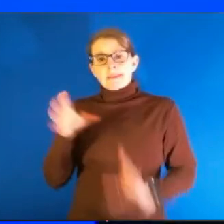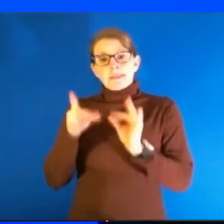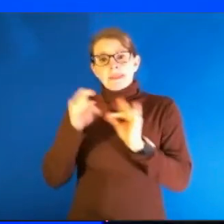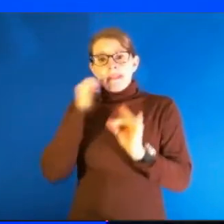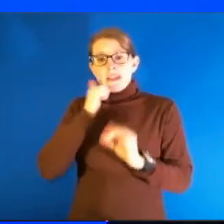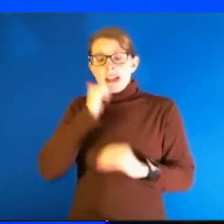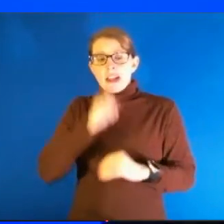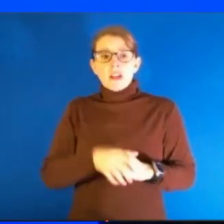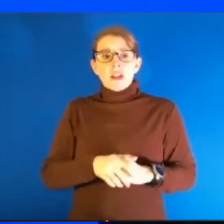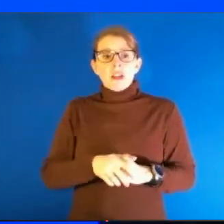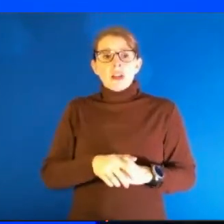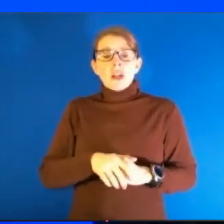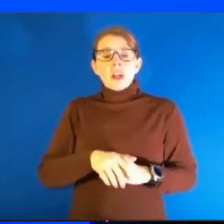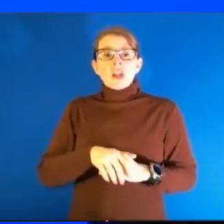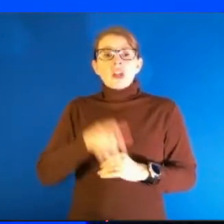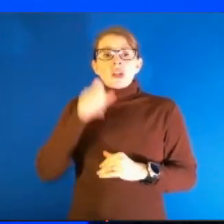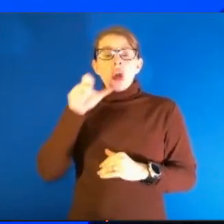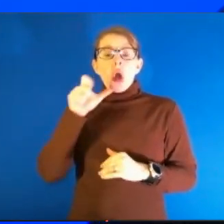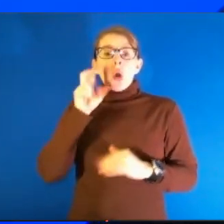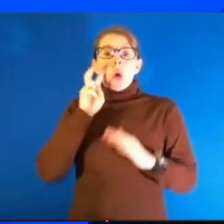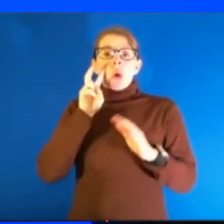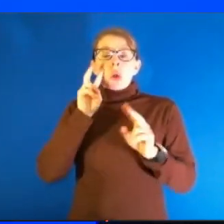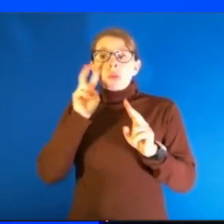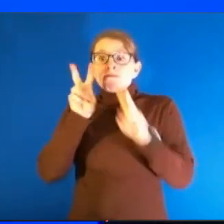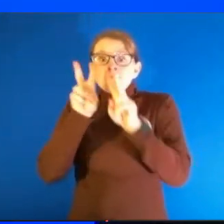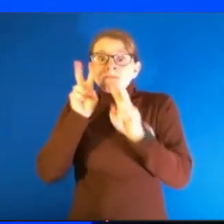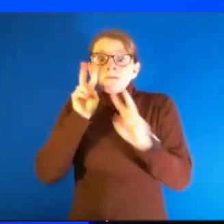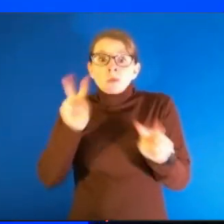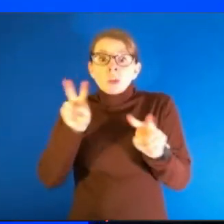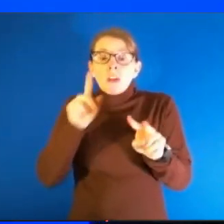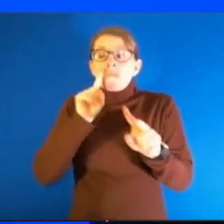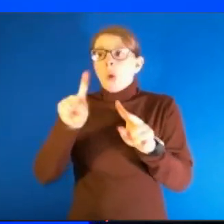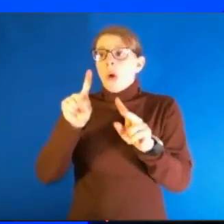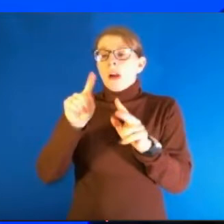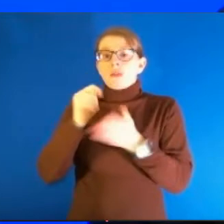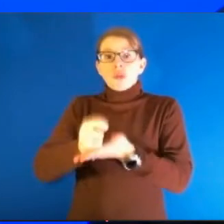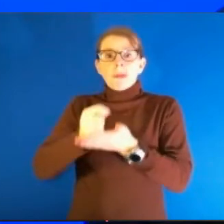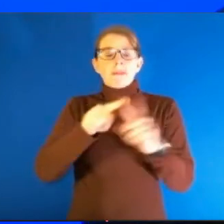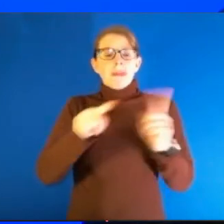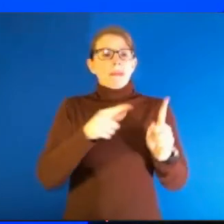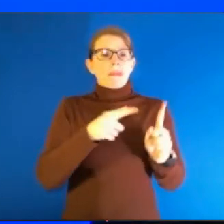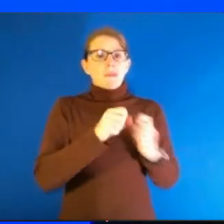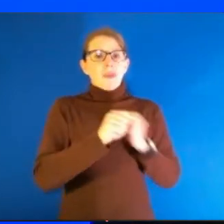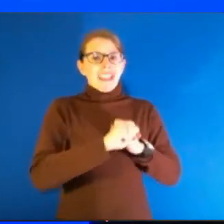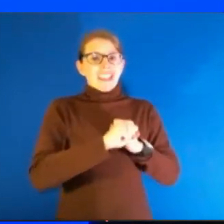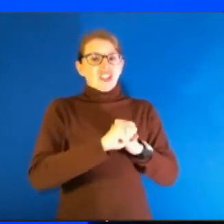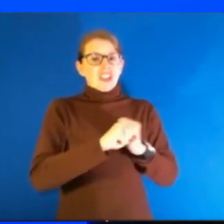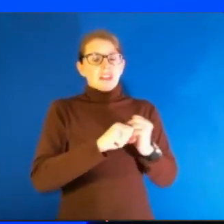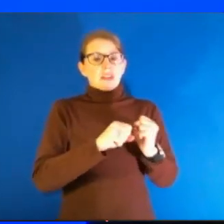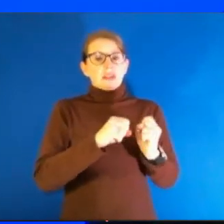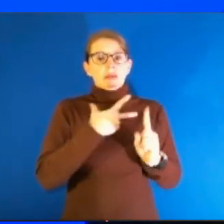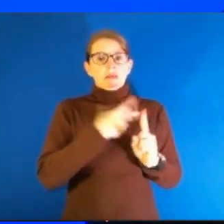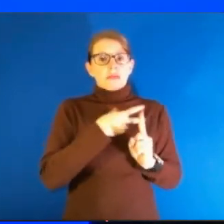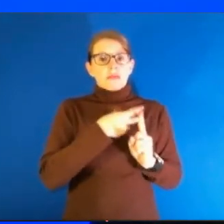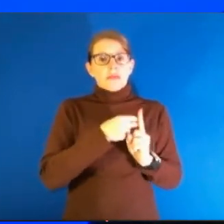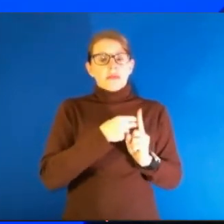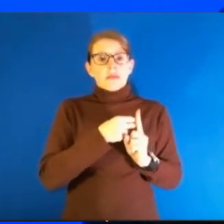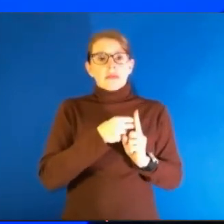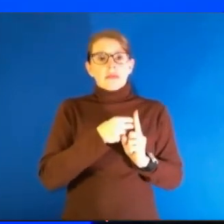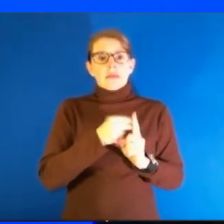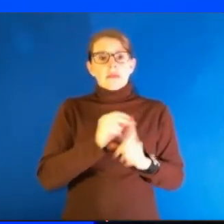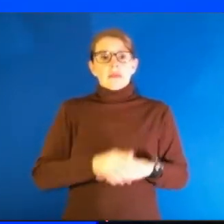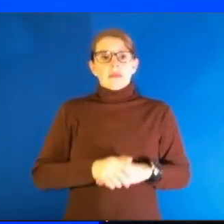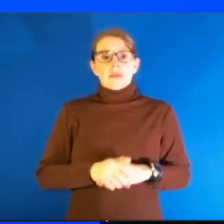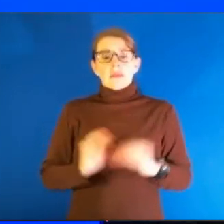for the treatment, look for the prevention, right? So vaccination is really the way to go. And we didn't talk about Novavax today, but I'm excited that there's more